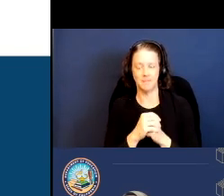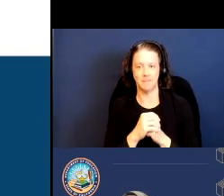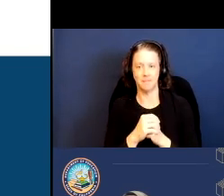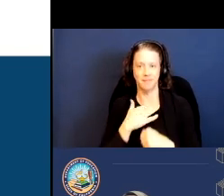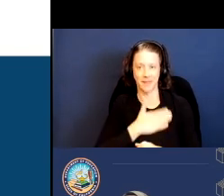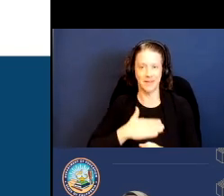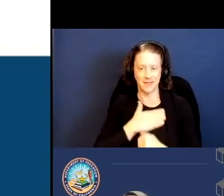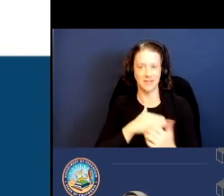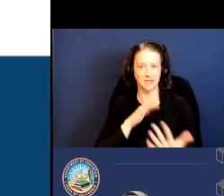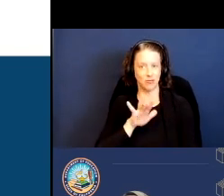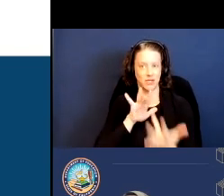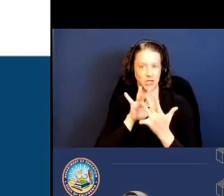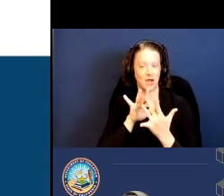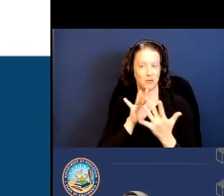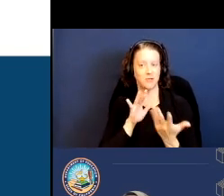reach out.